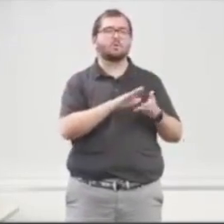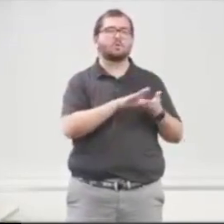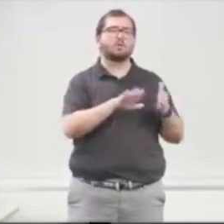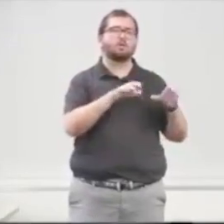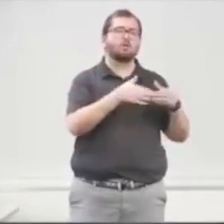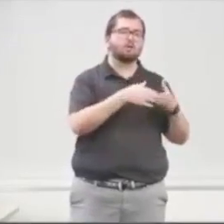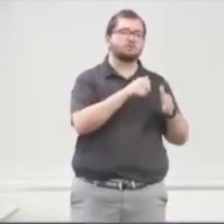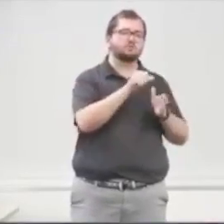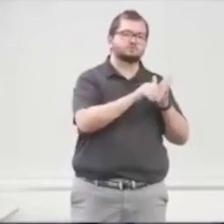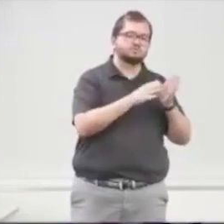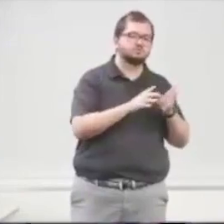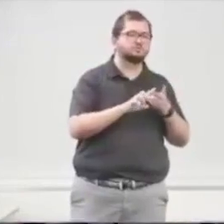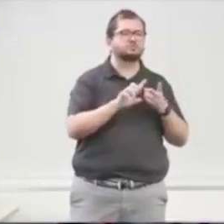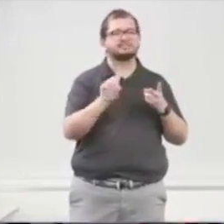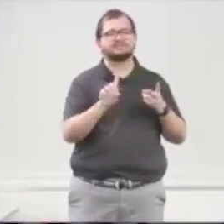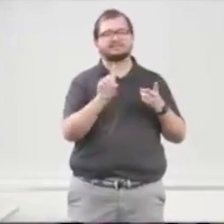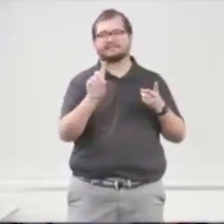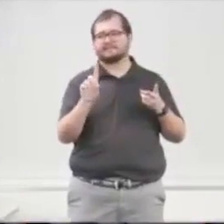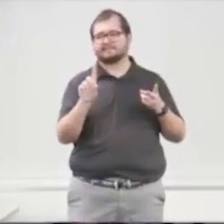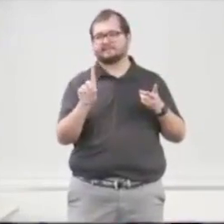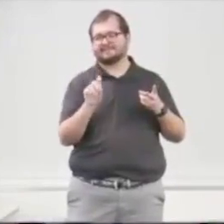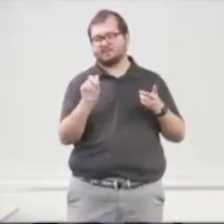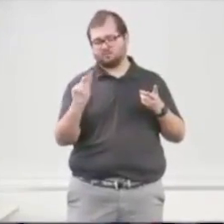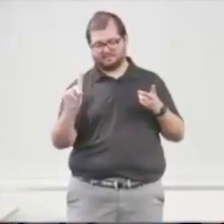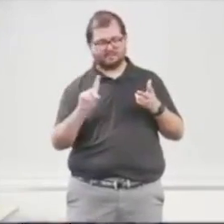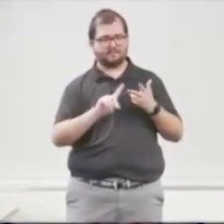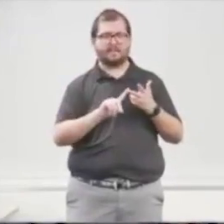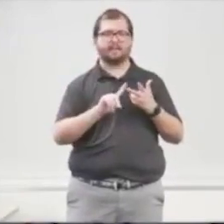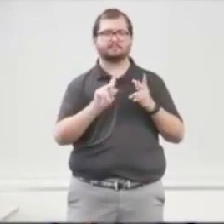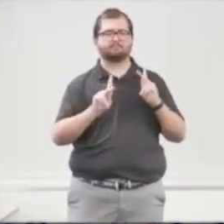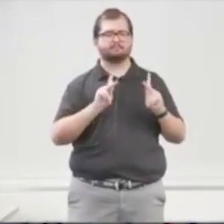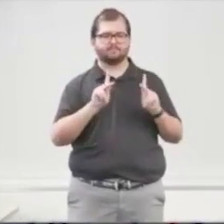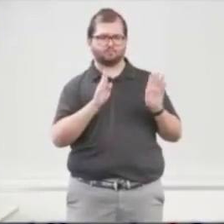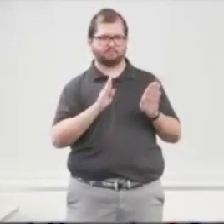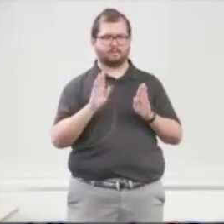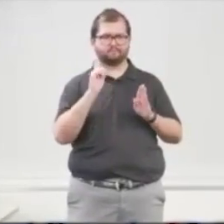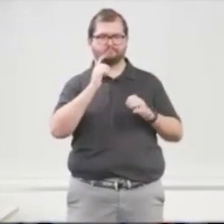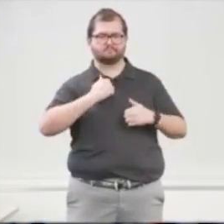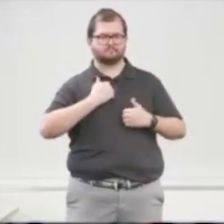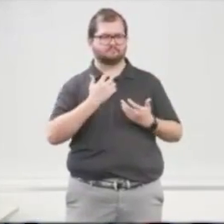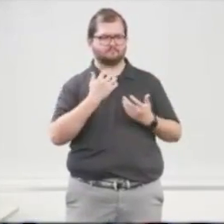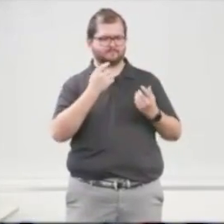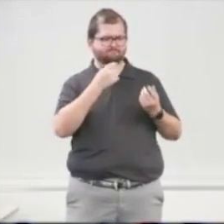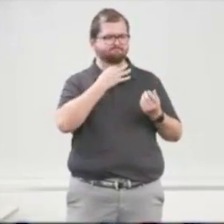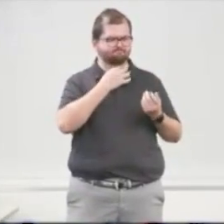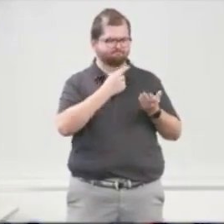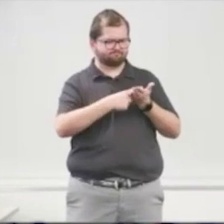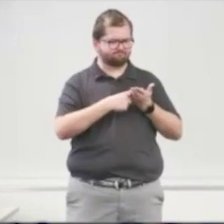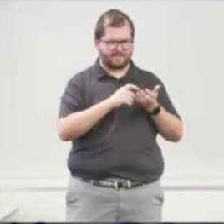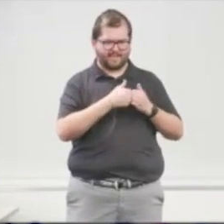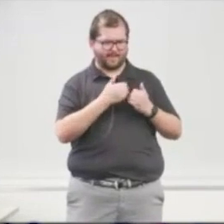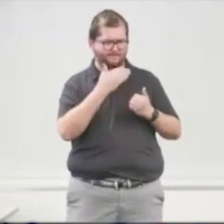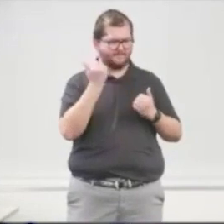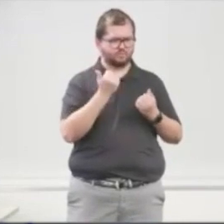Homeland Security and the tactical people said, "Hey, what is the best way that we can save a